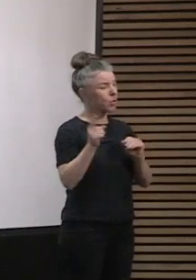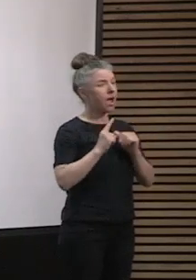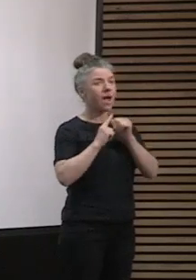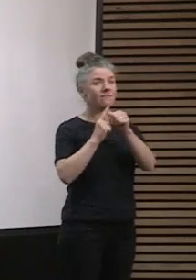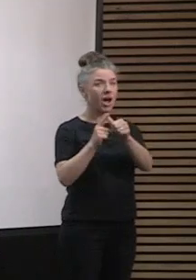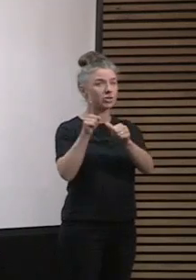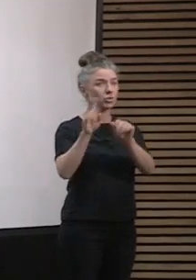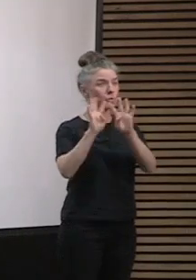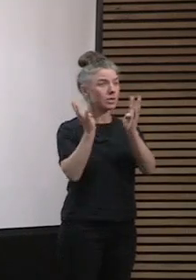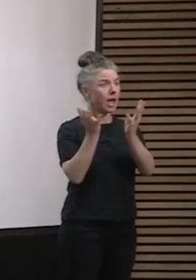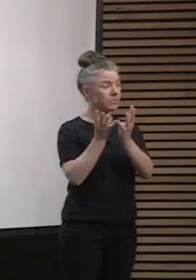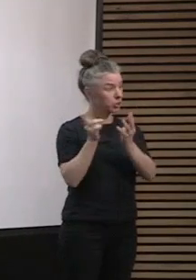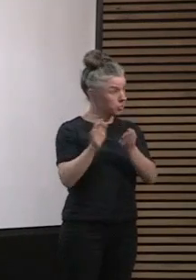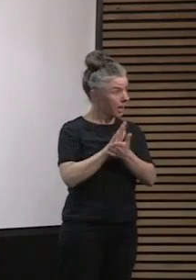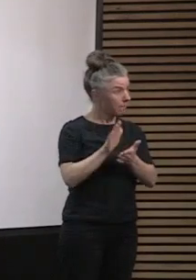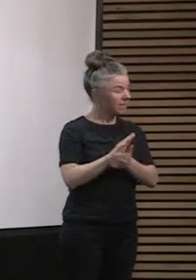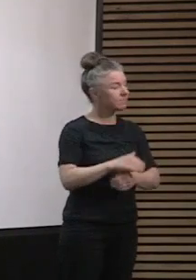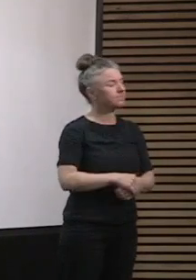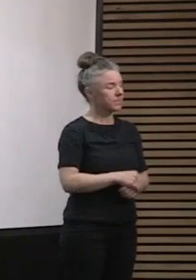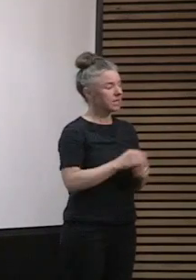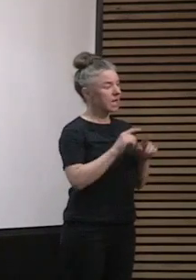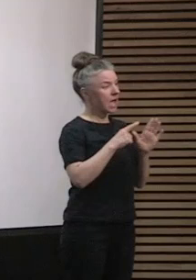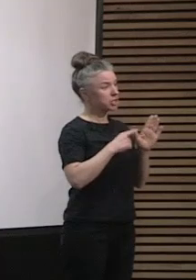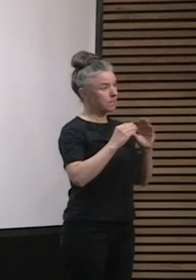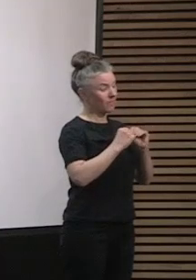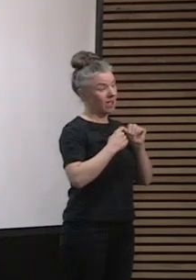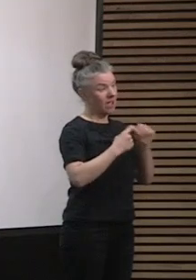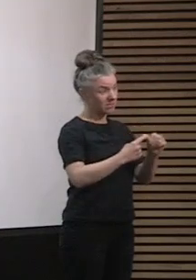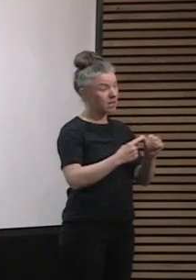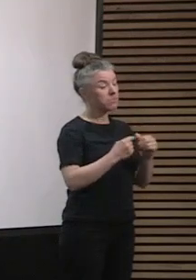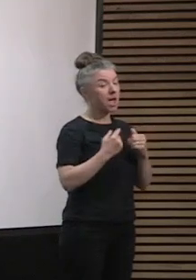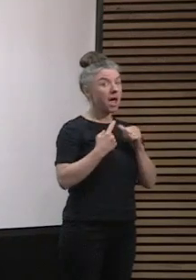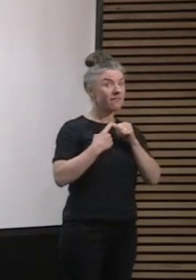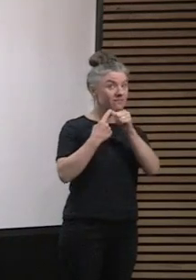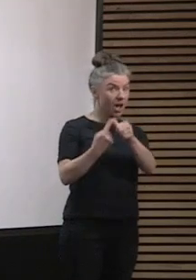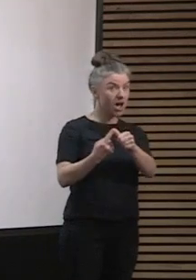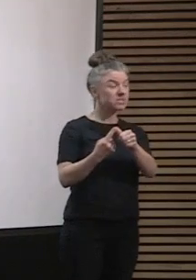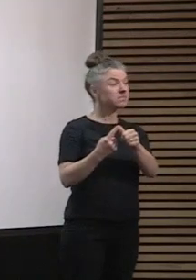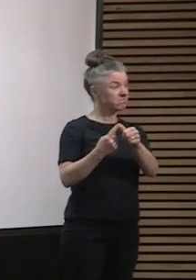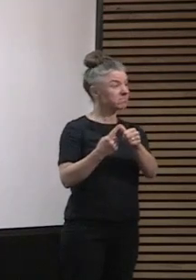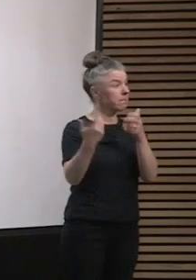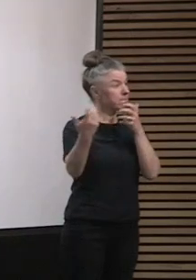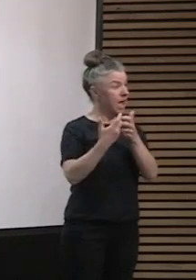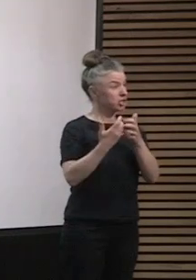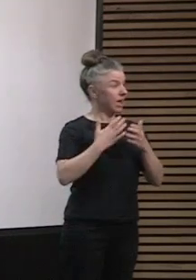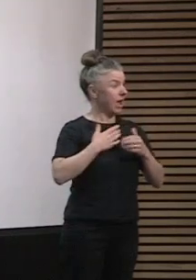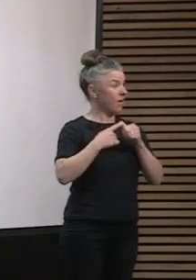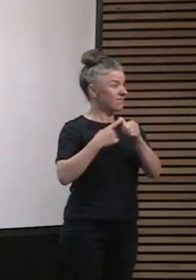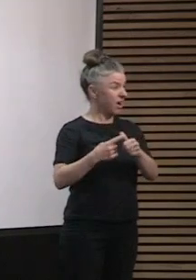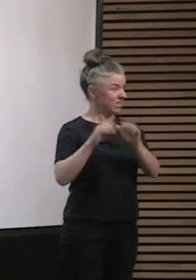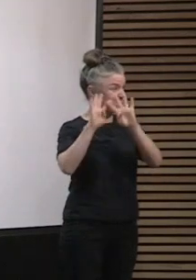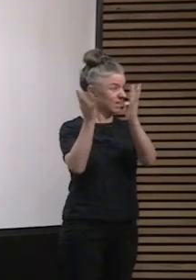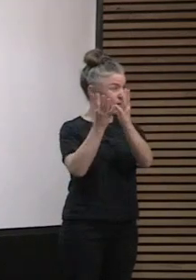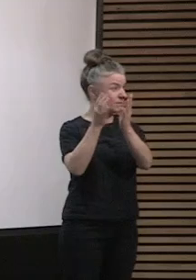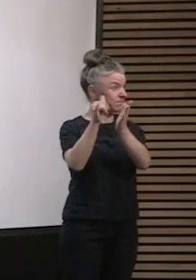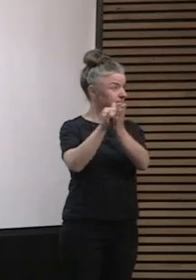well, as I said earlier, it follows very closely the advice we gave, actually. And I should say that whilst the advice is under